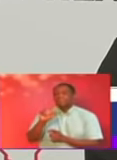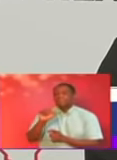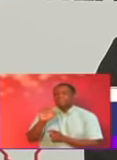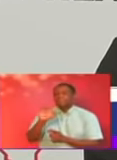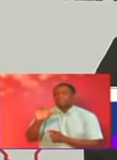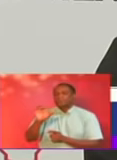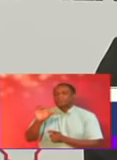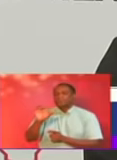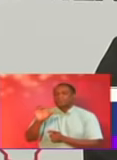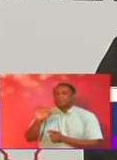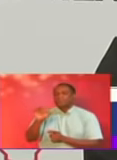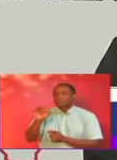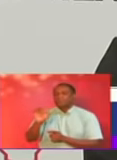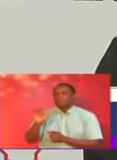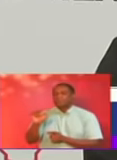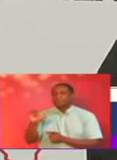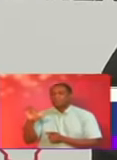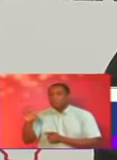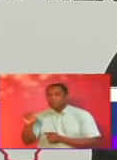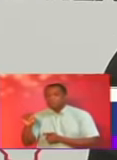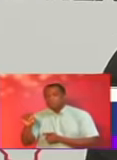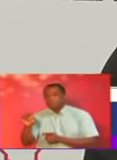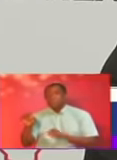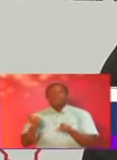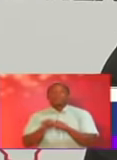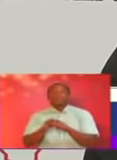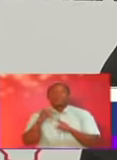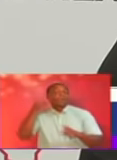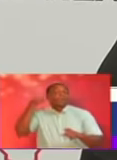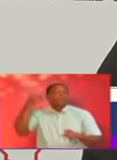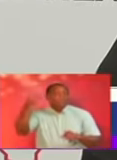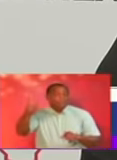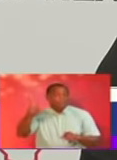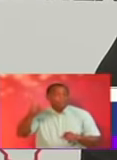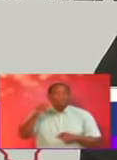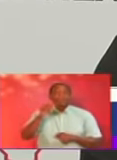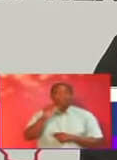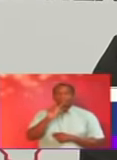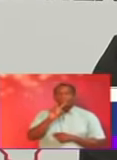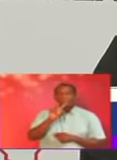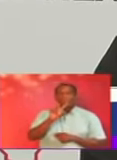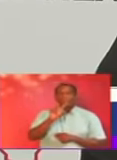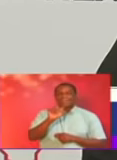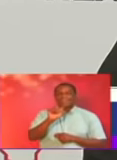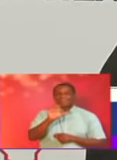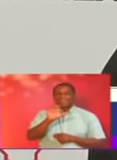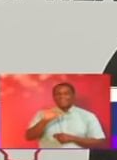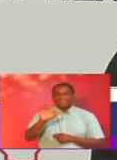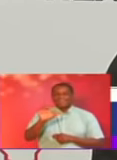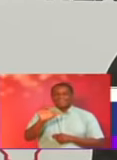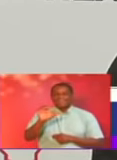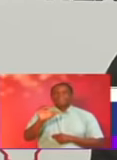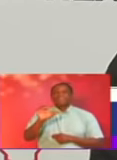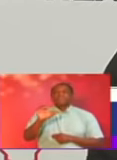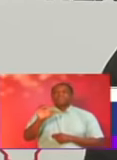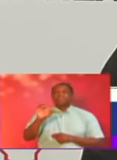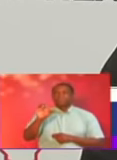800-VACC or 8222. If you want to take the risk, please go ahead and walk in. If you're not able to make an